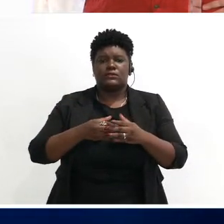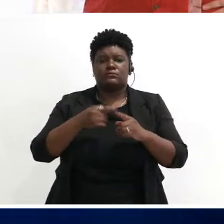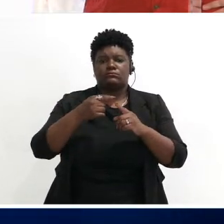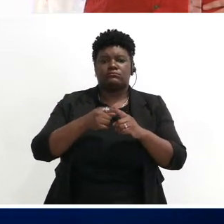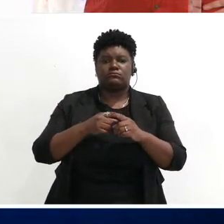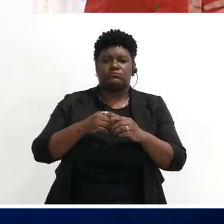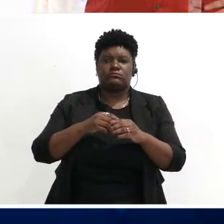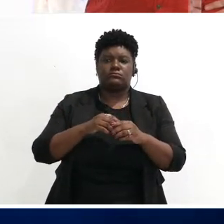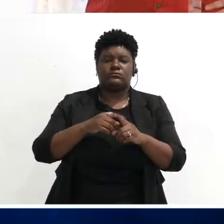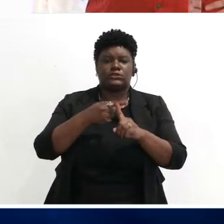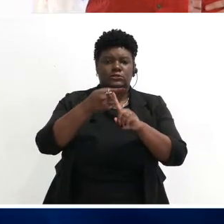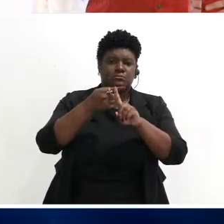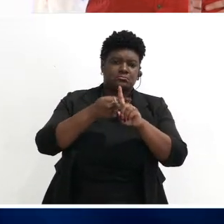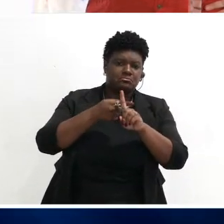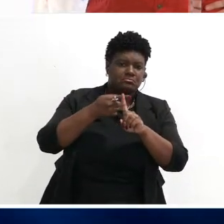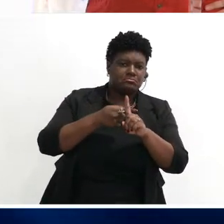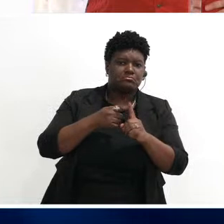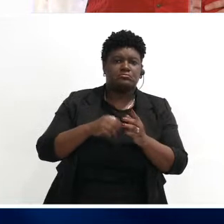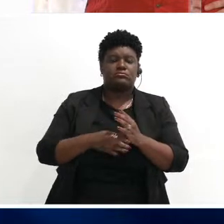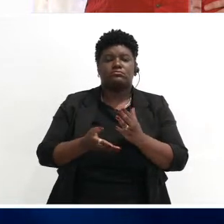a microphone, as shown below.